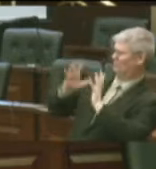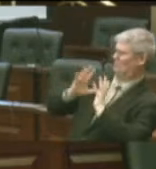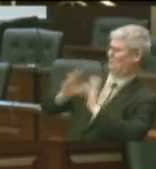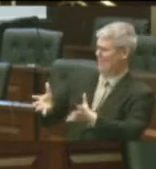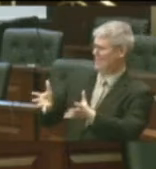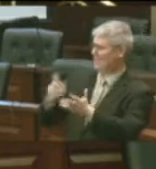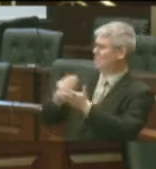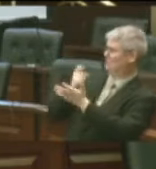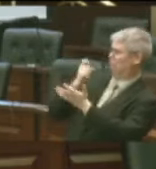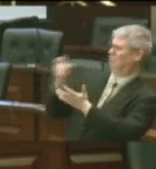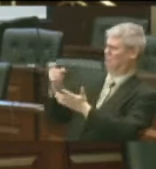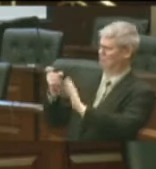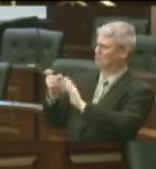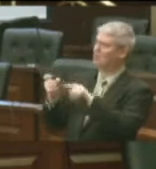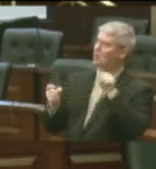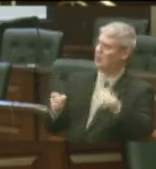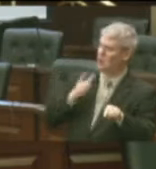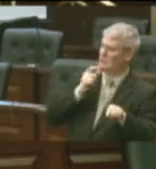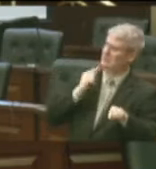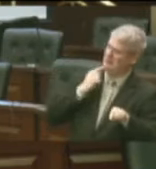We'll keep perfecting our system.